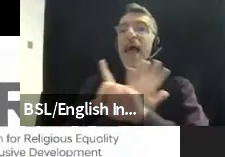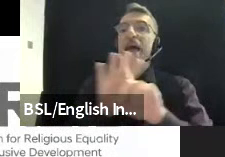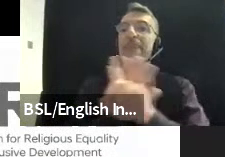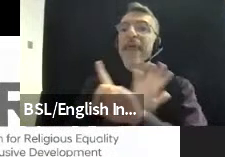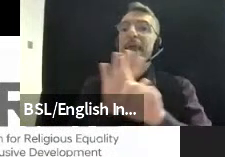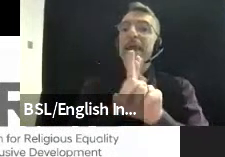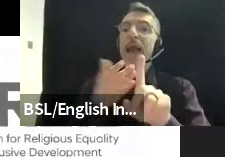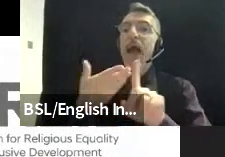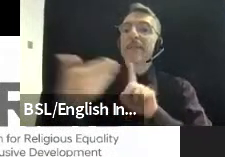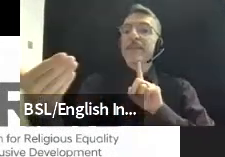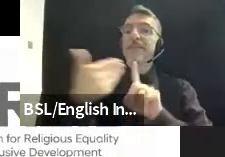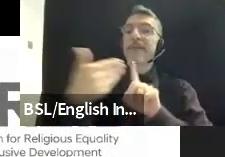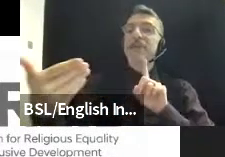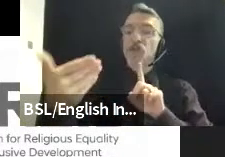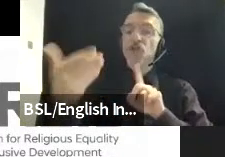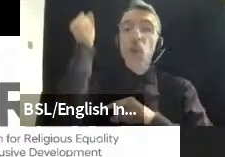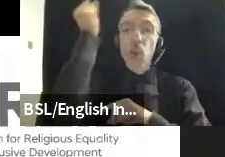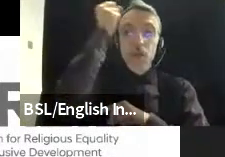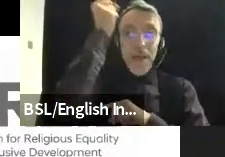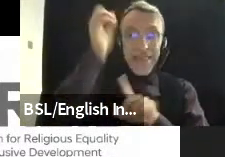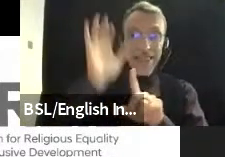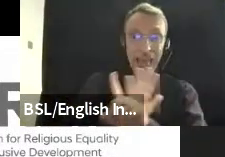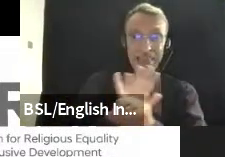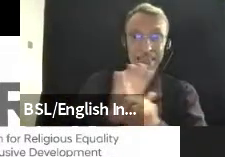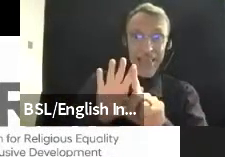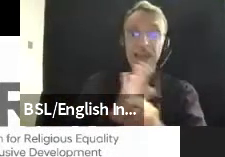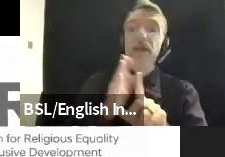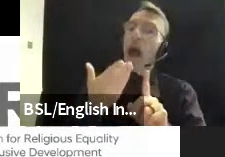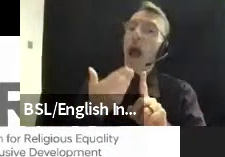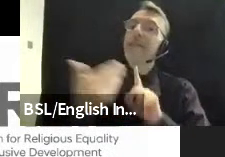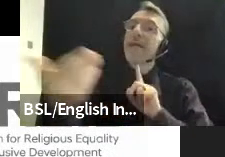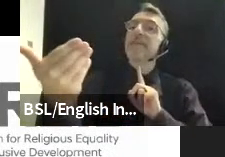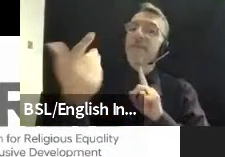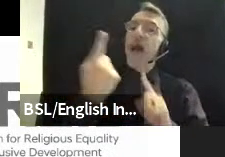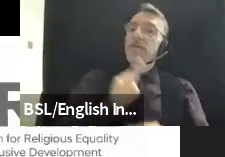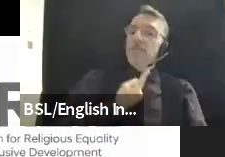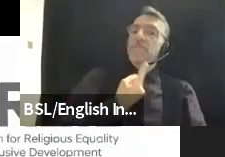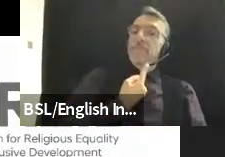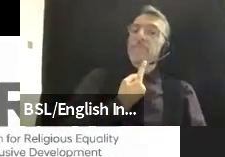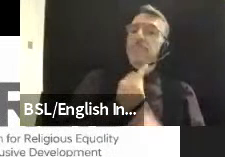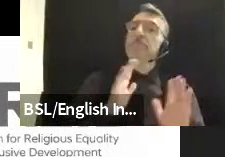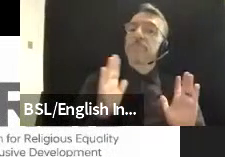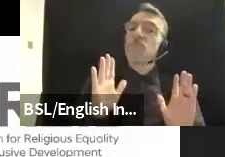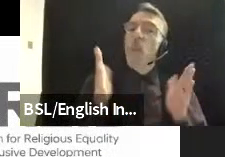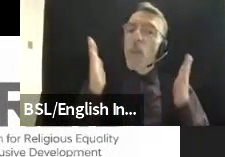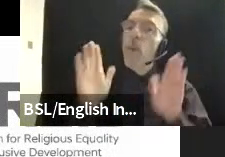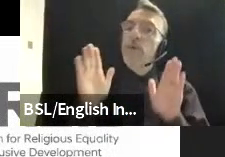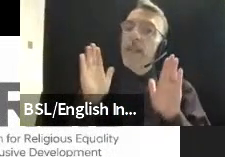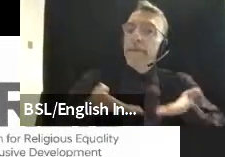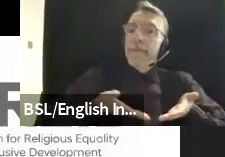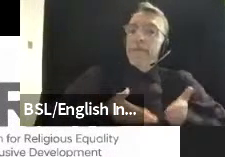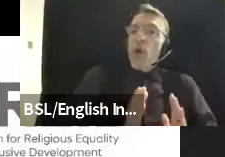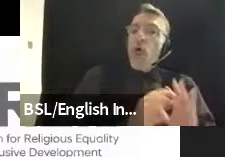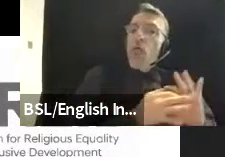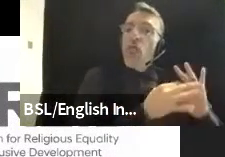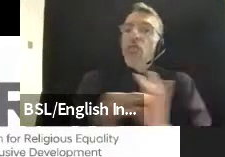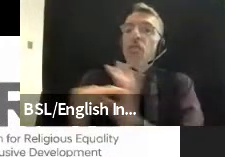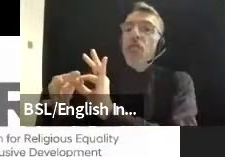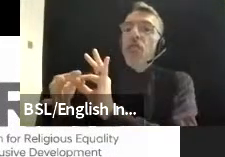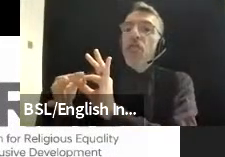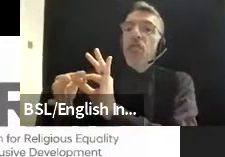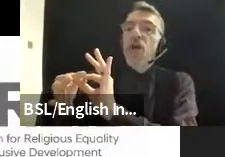so that Uzbek ethnic people are self-identified as Muslims by birth, or like they are